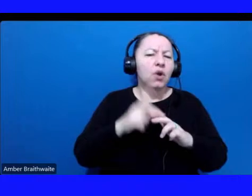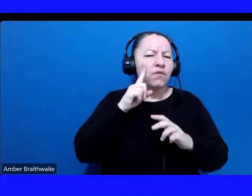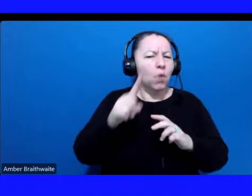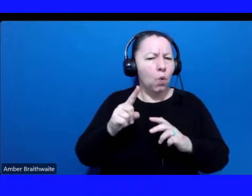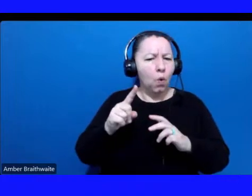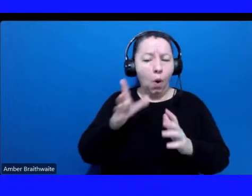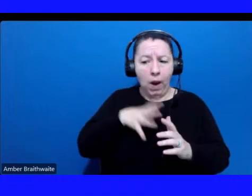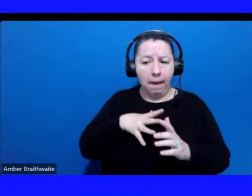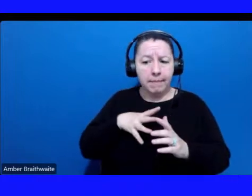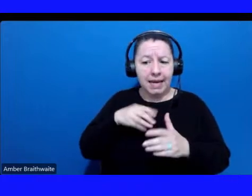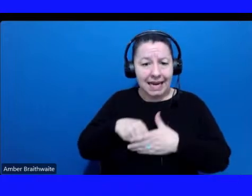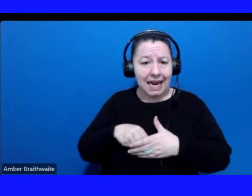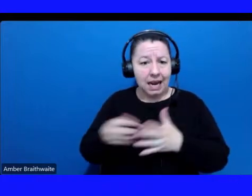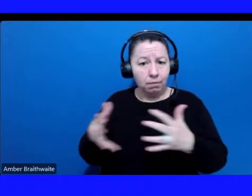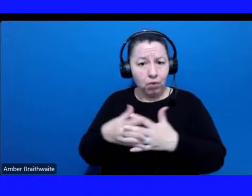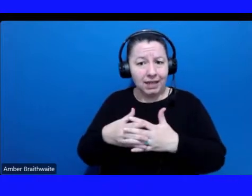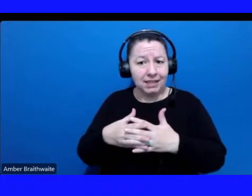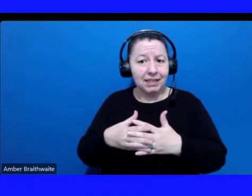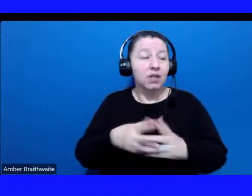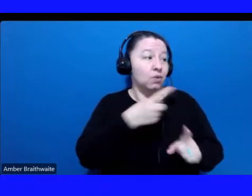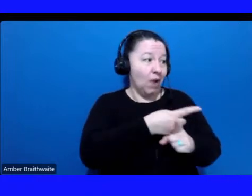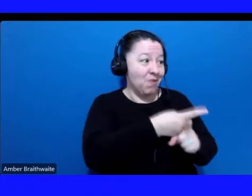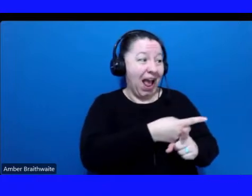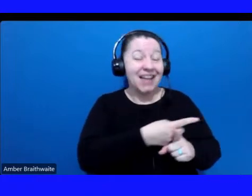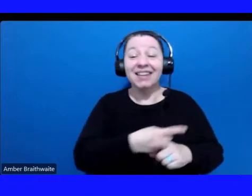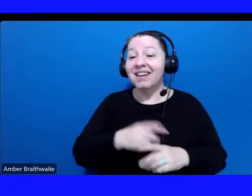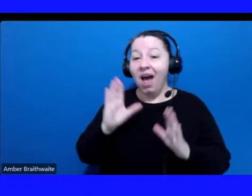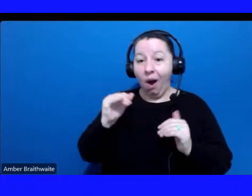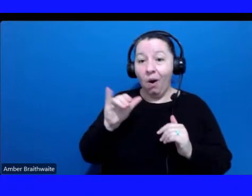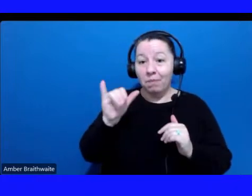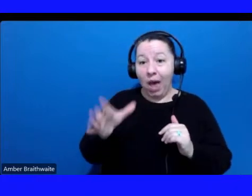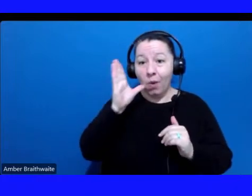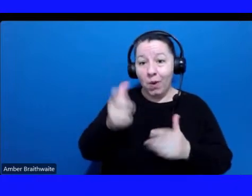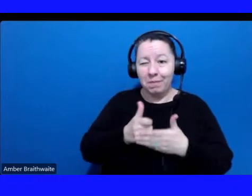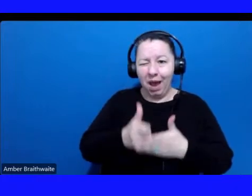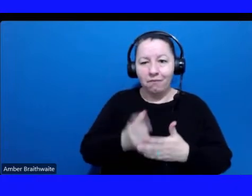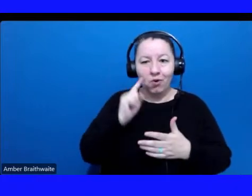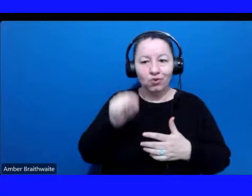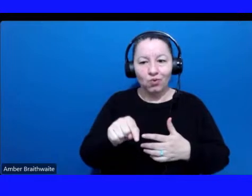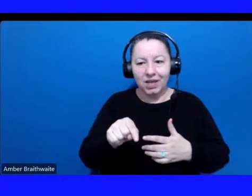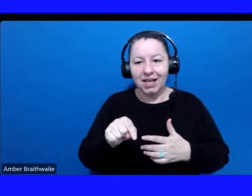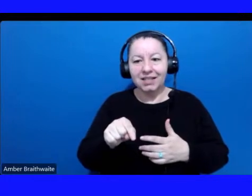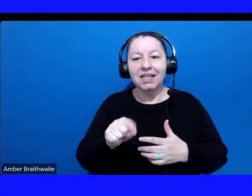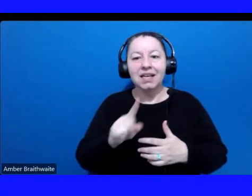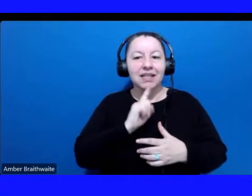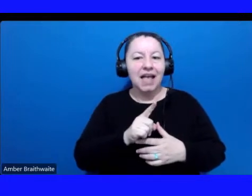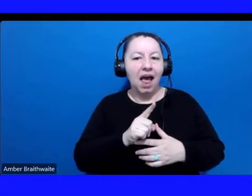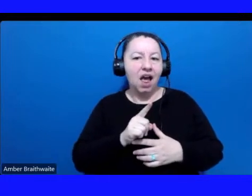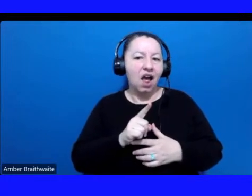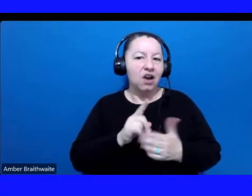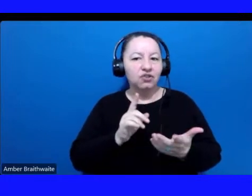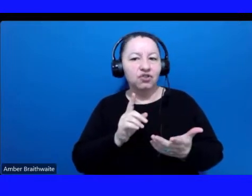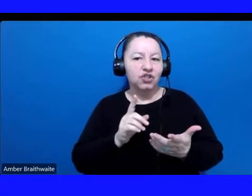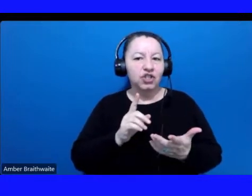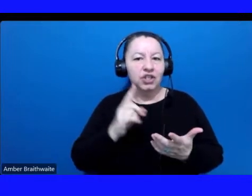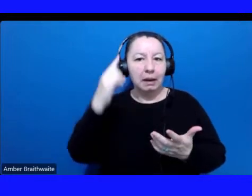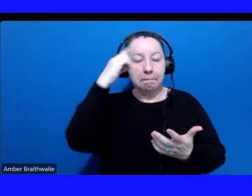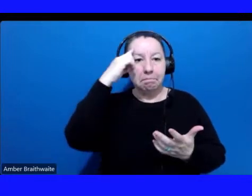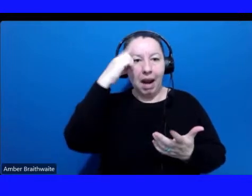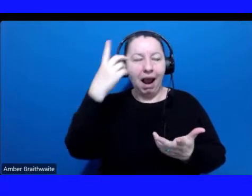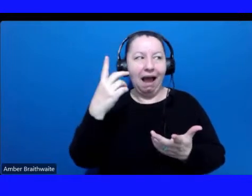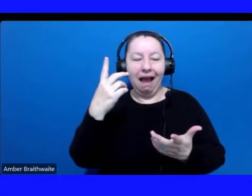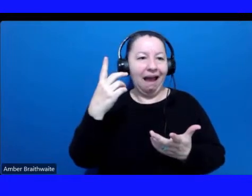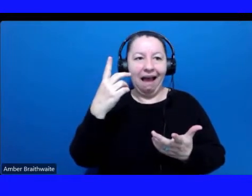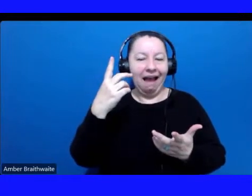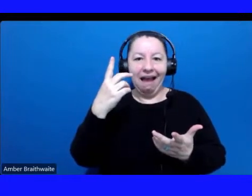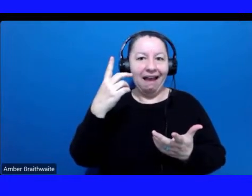could somehow capsulize that fabulous report in 3 minutes or so, I would appreciate it. But Dr. Sinhez. Sure.